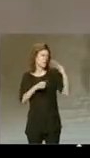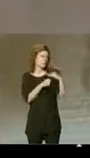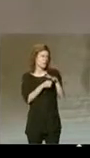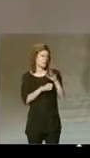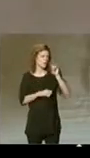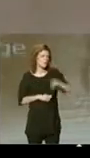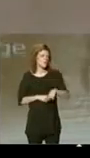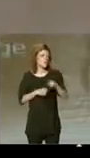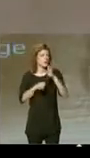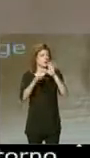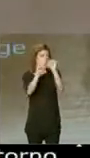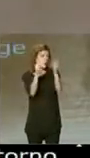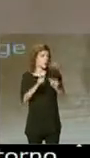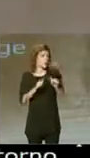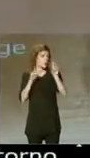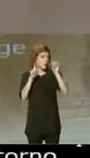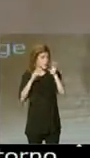learning and training